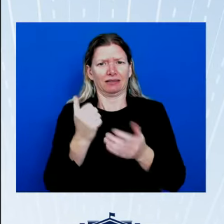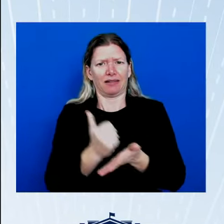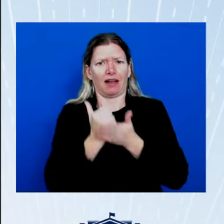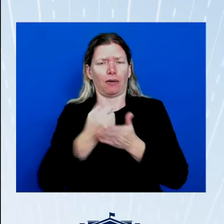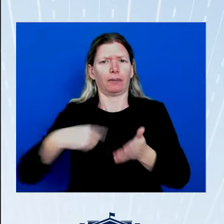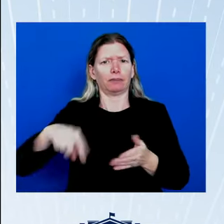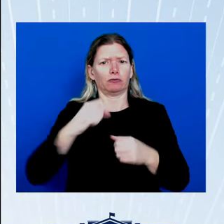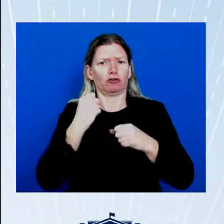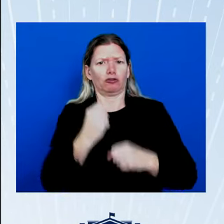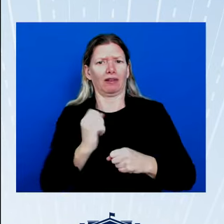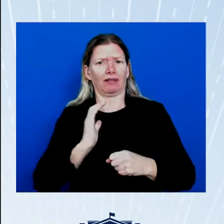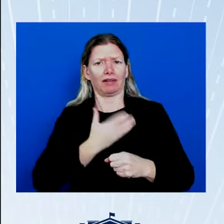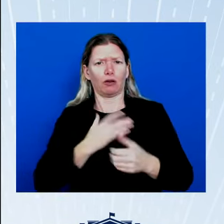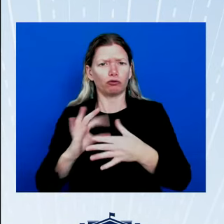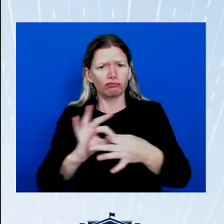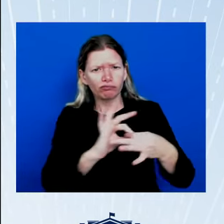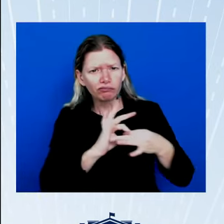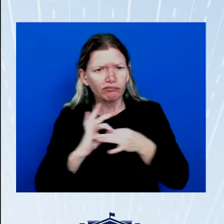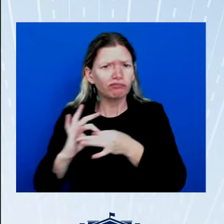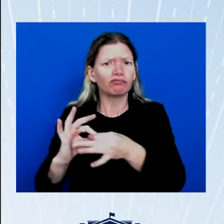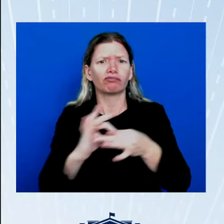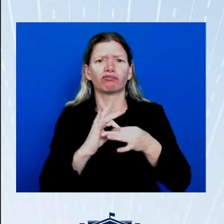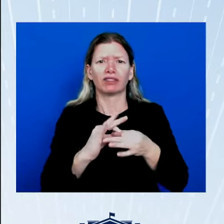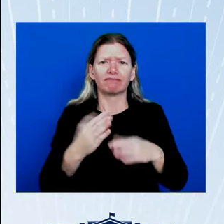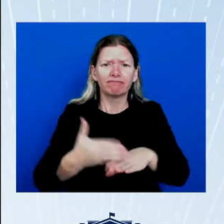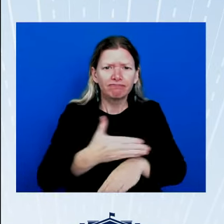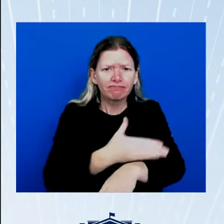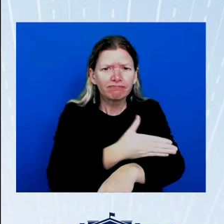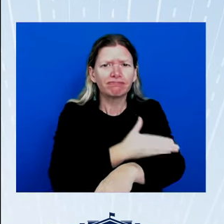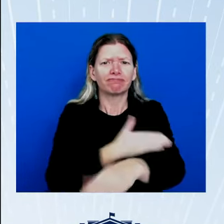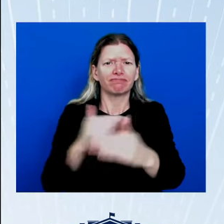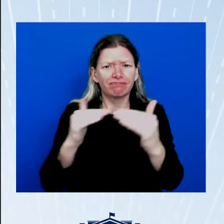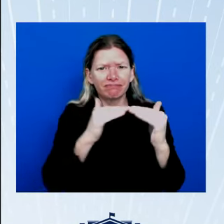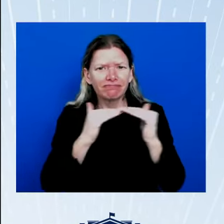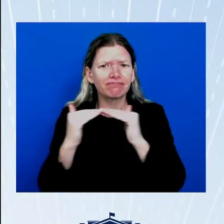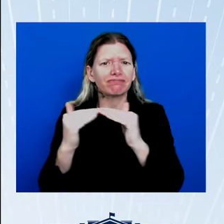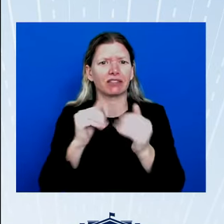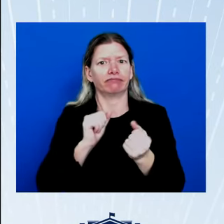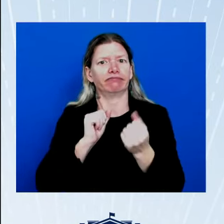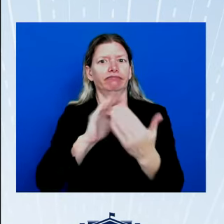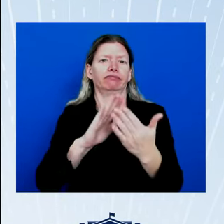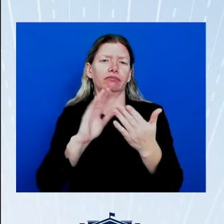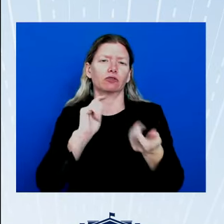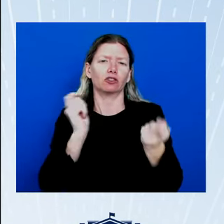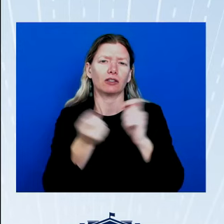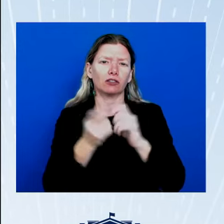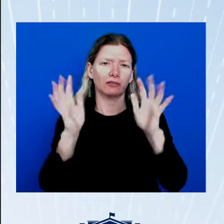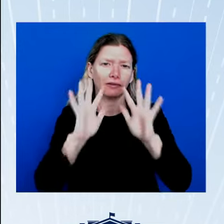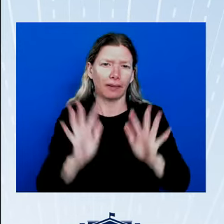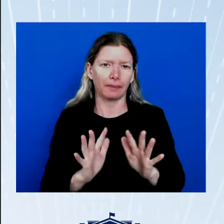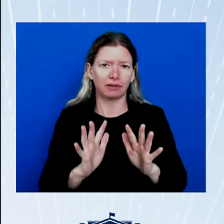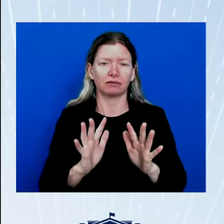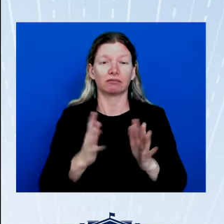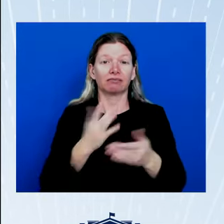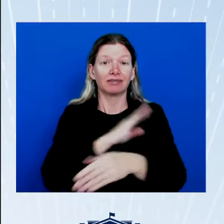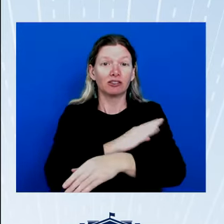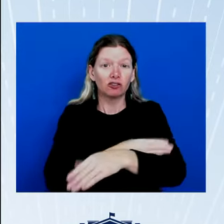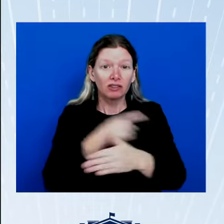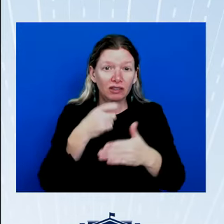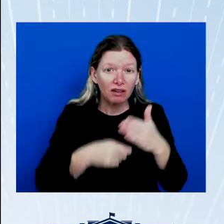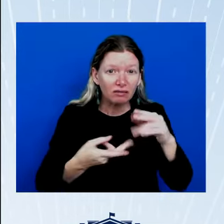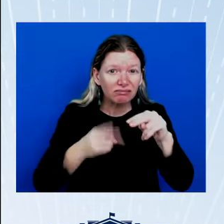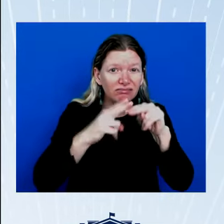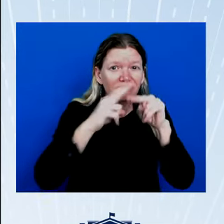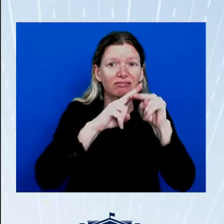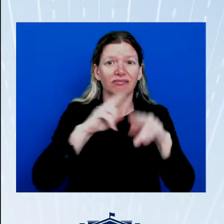costs rise and natural disasters become more frequent, museums, libraries, archives, historic sites, and colleges and